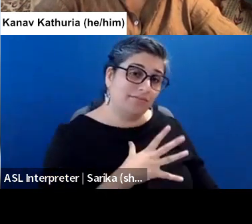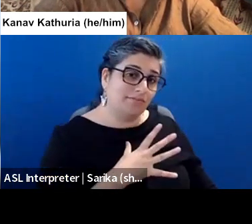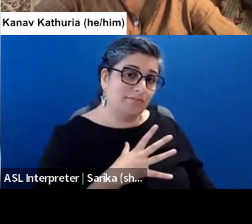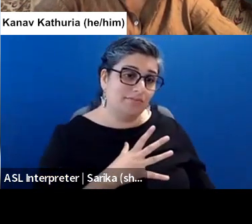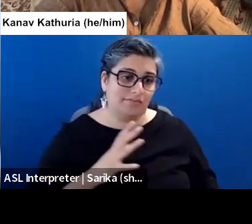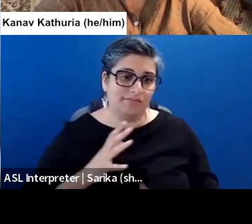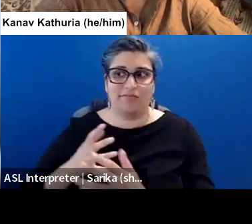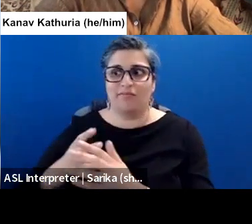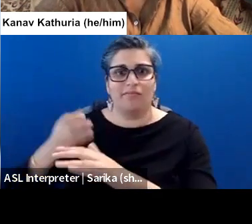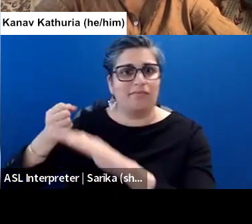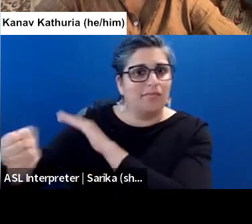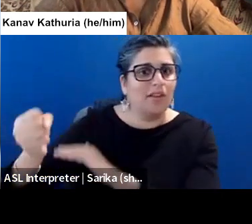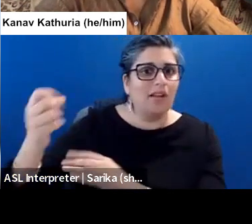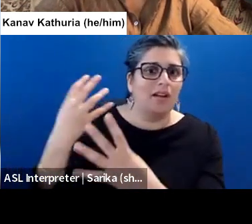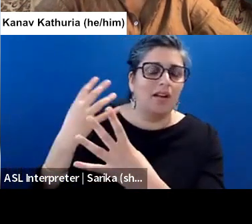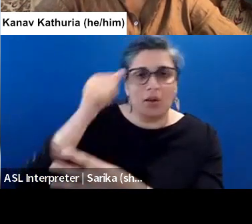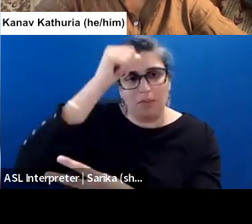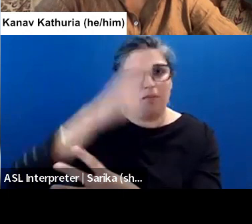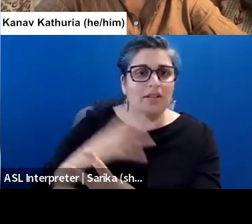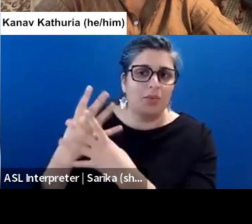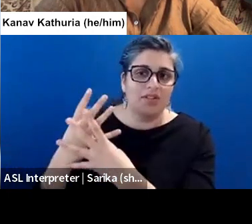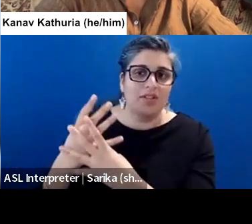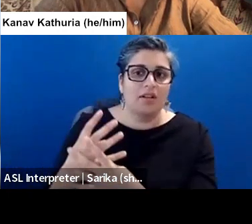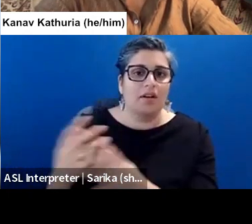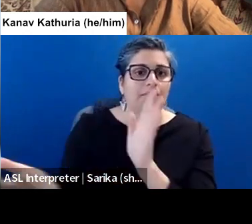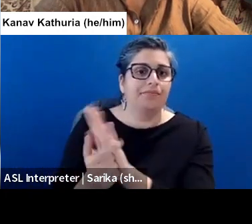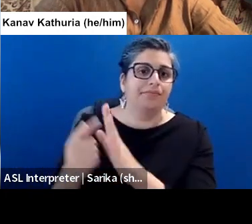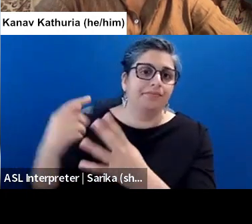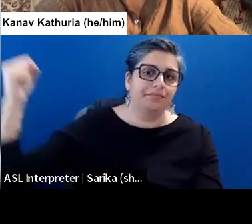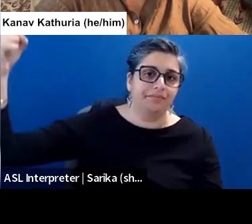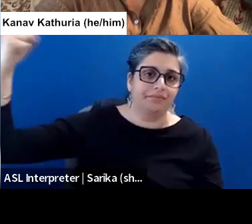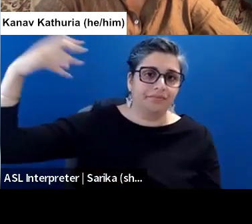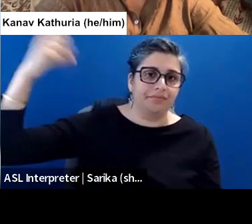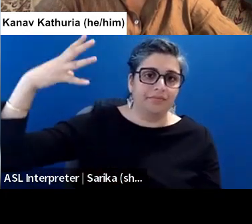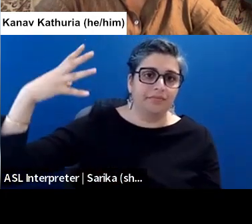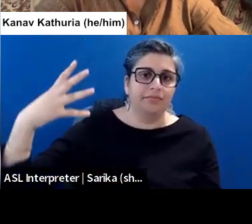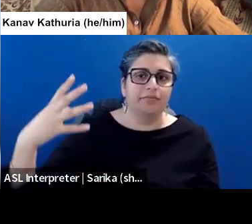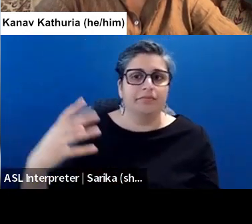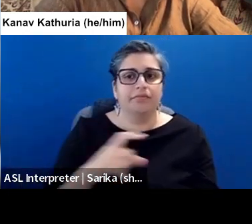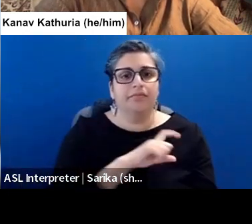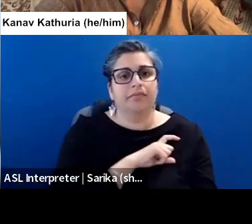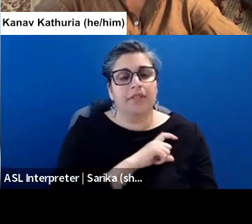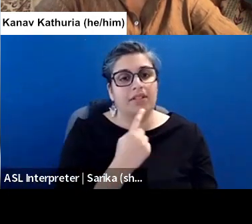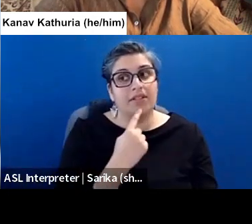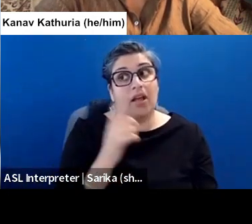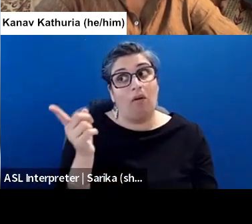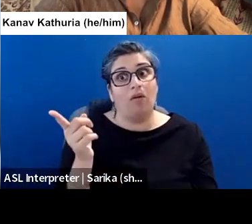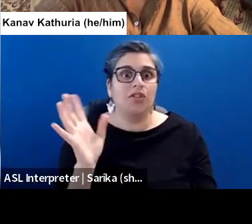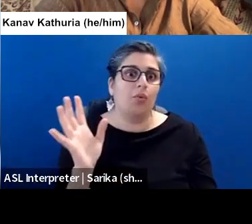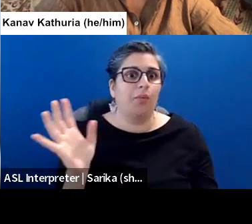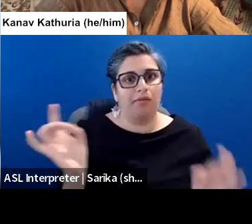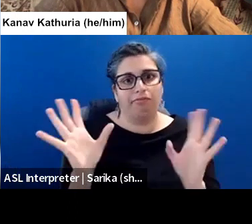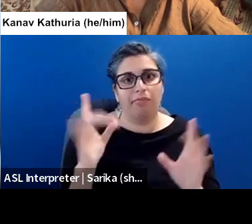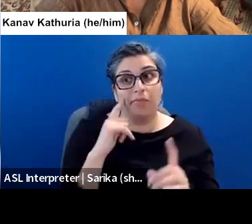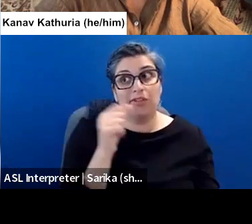prison who was not allowed to take a shower because the guard said that she would be disruptive there because